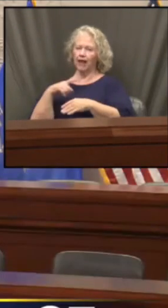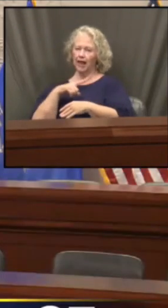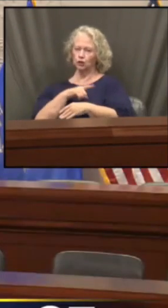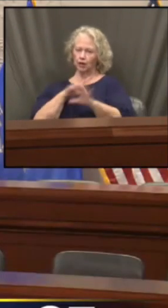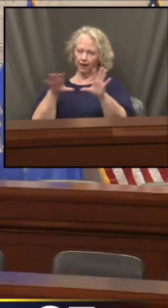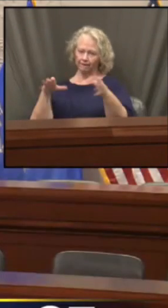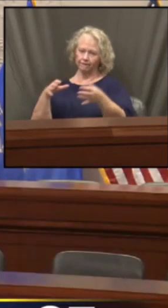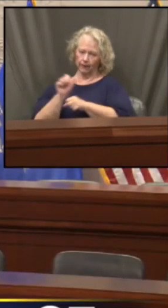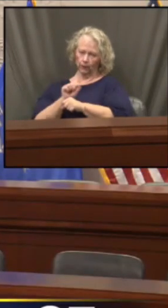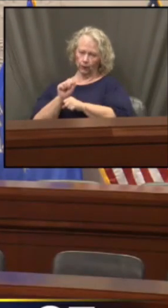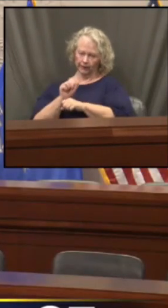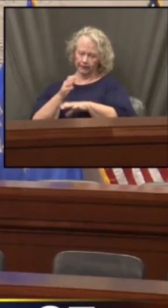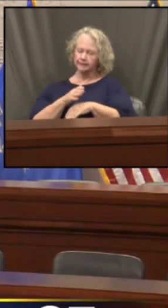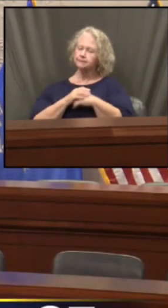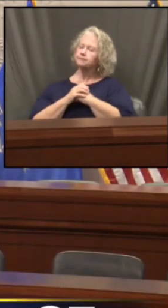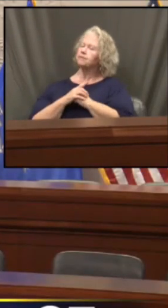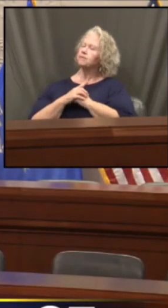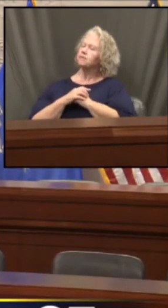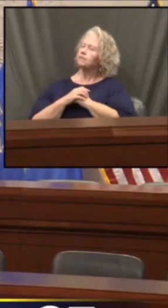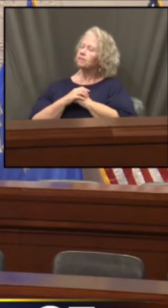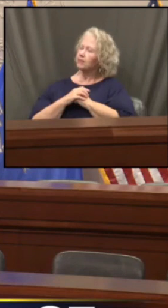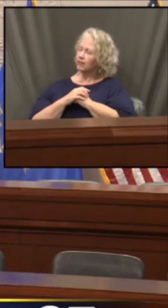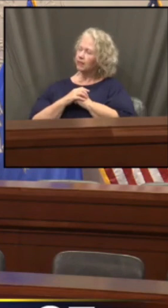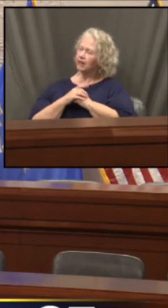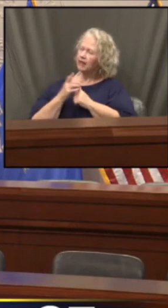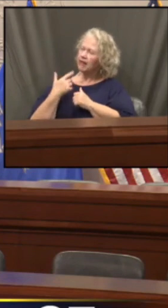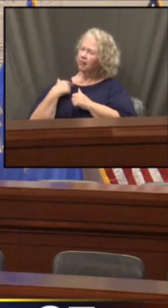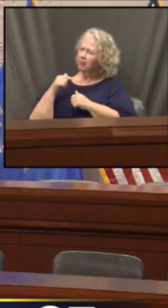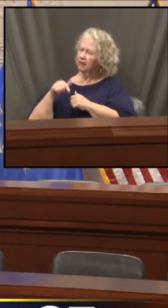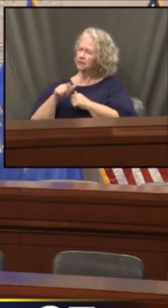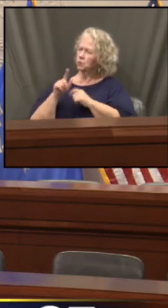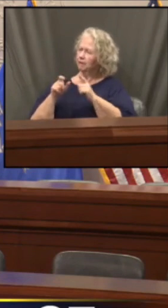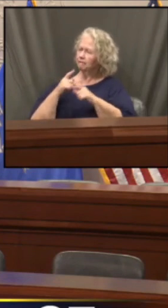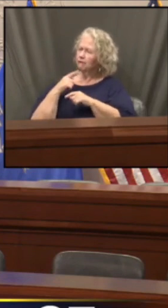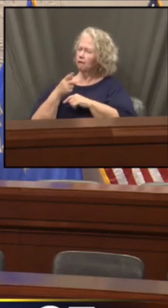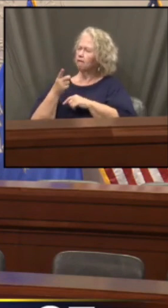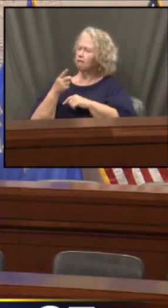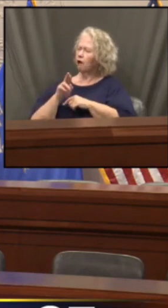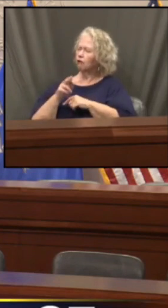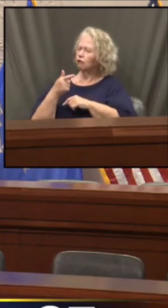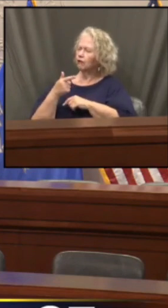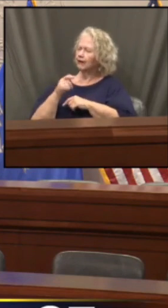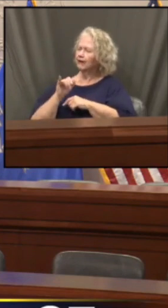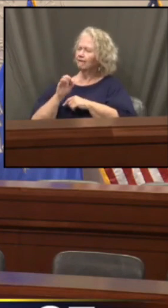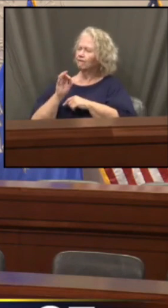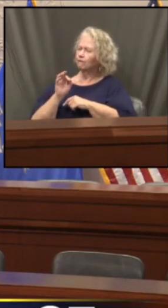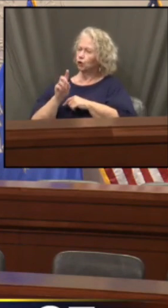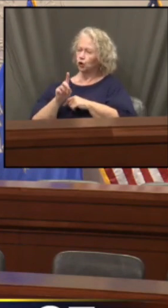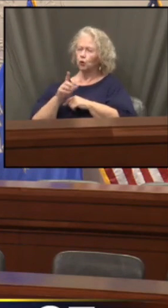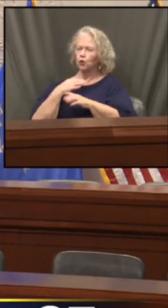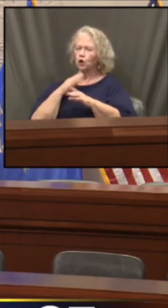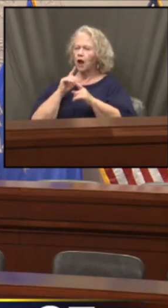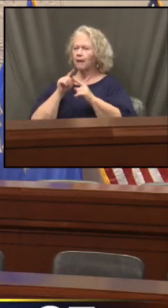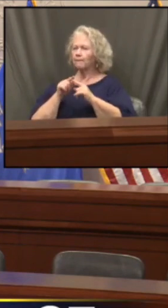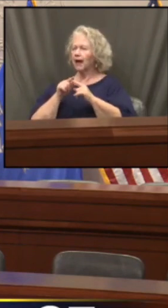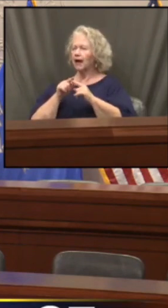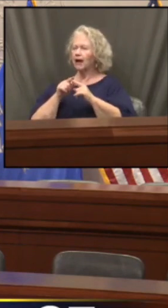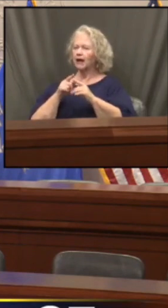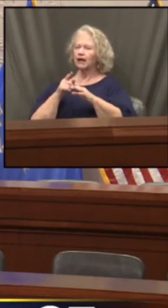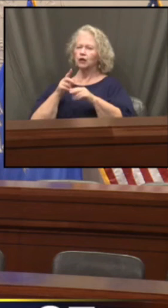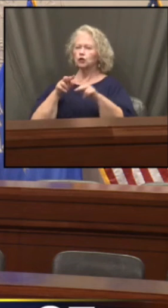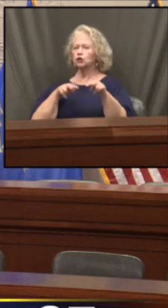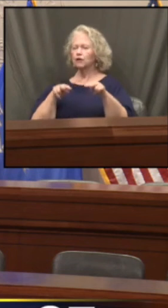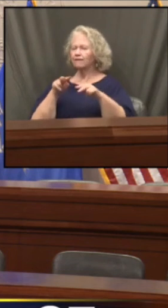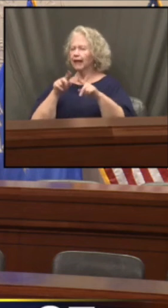Got it. And one more thing, maybe for Dr. Gifford. We talked the other day about surveillance testing, and we got into some of the